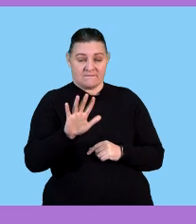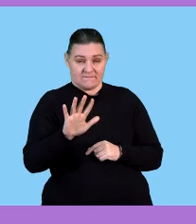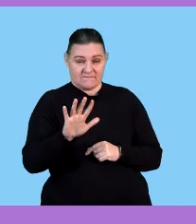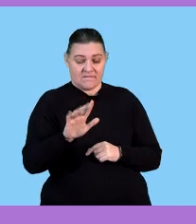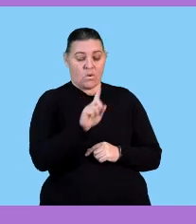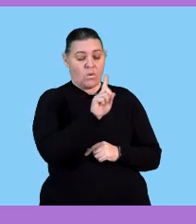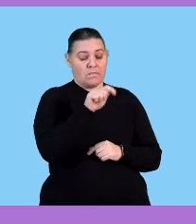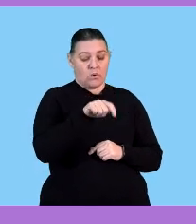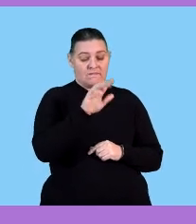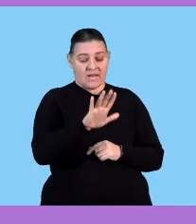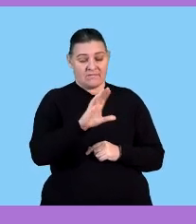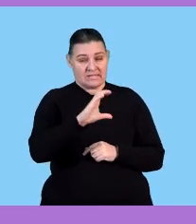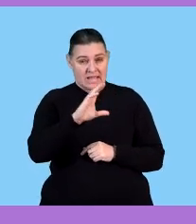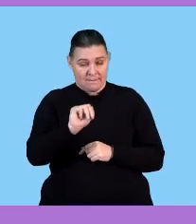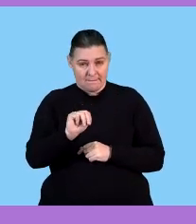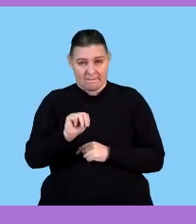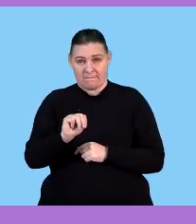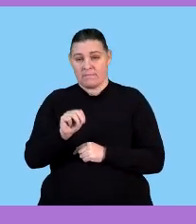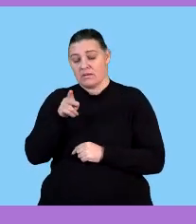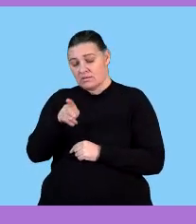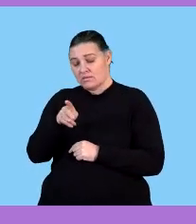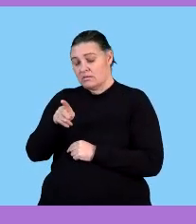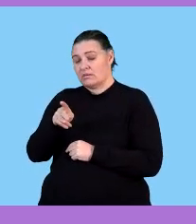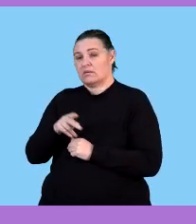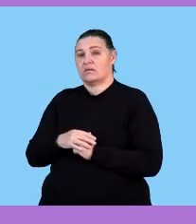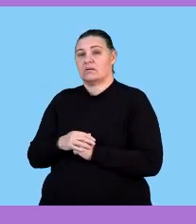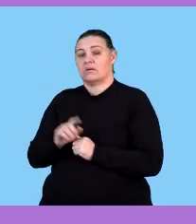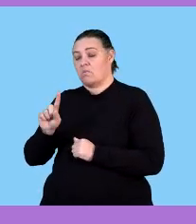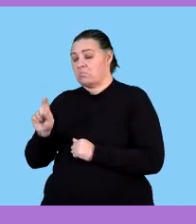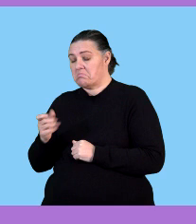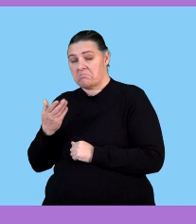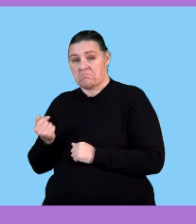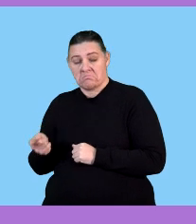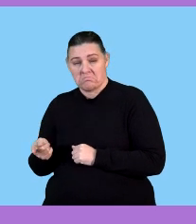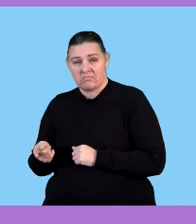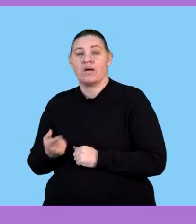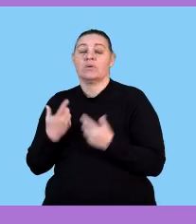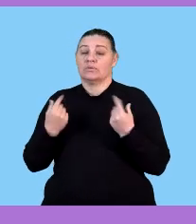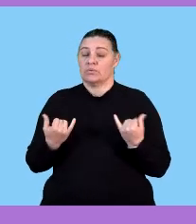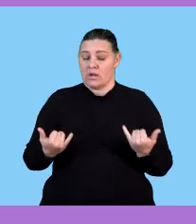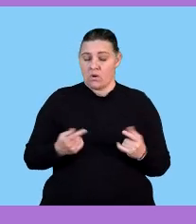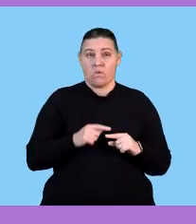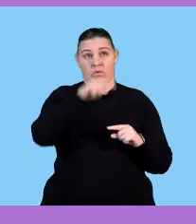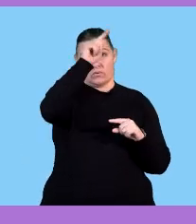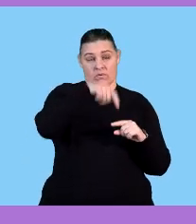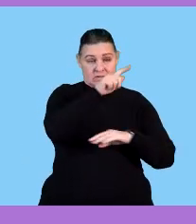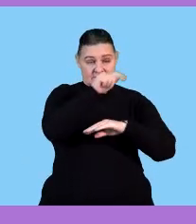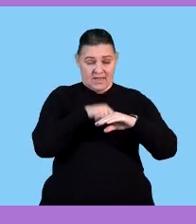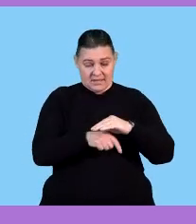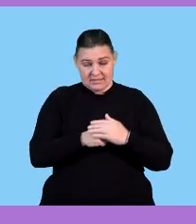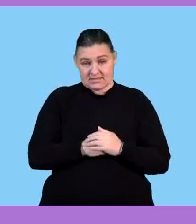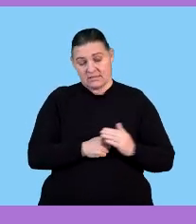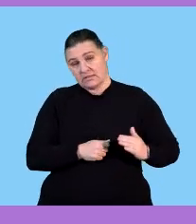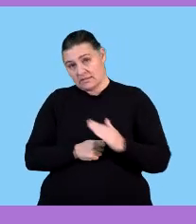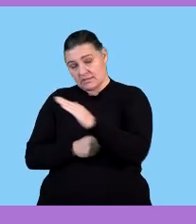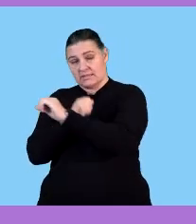1,5. So 1,5 centimeters is to question mark. What will I do now? Divide